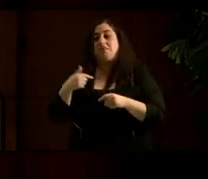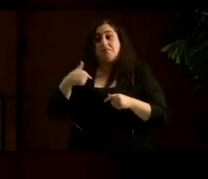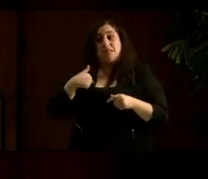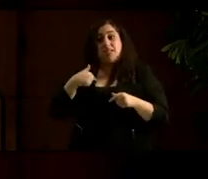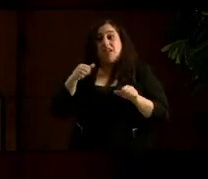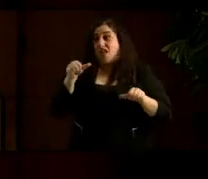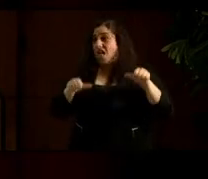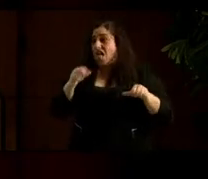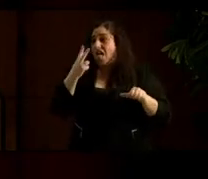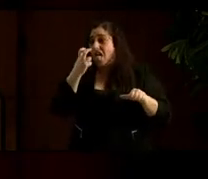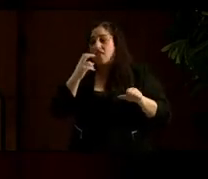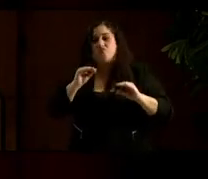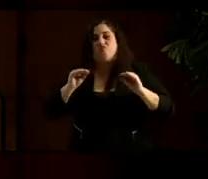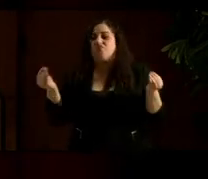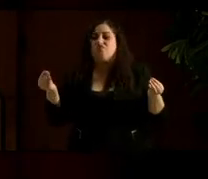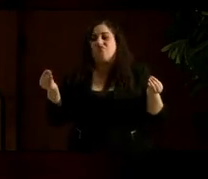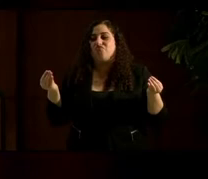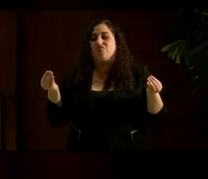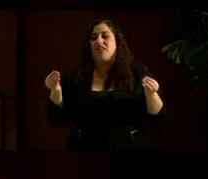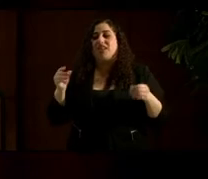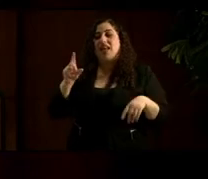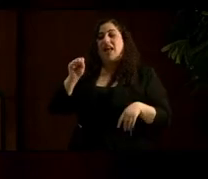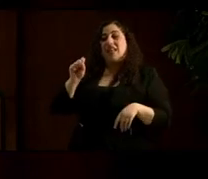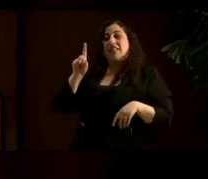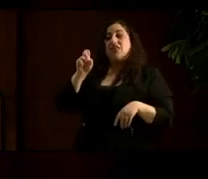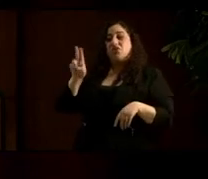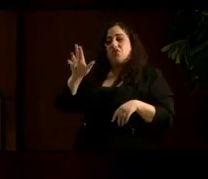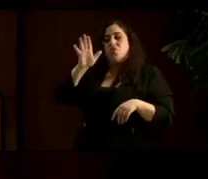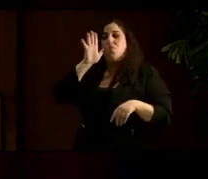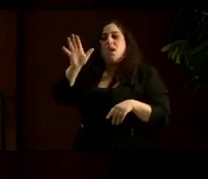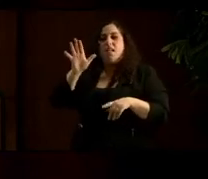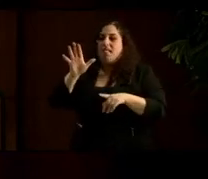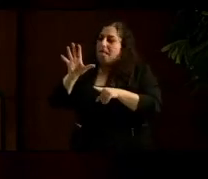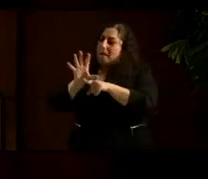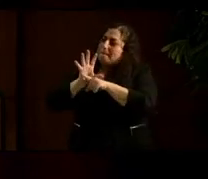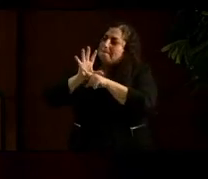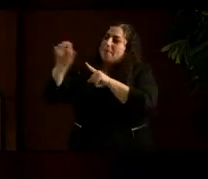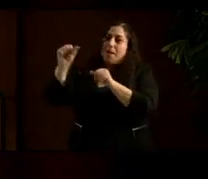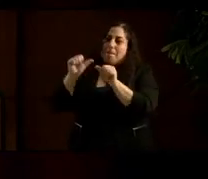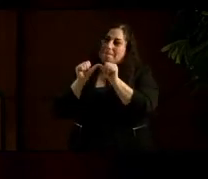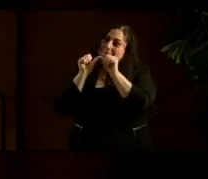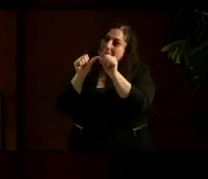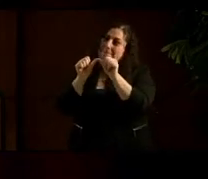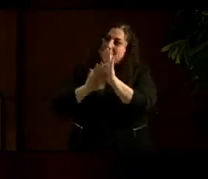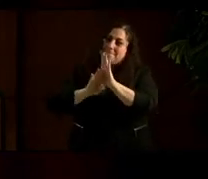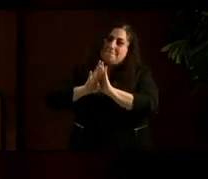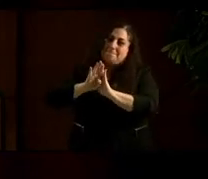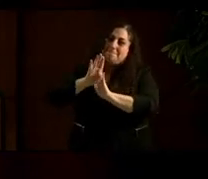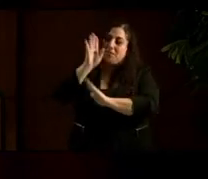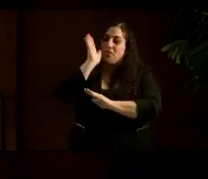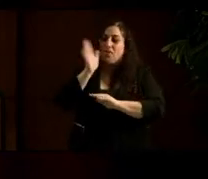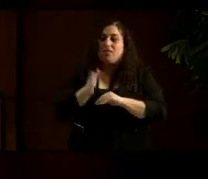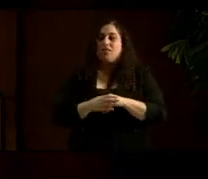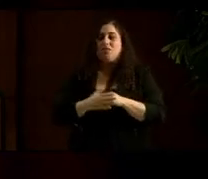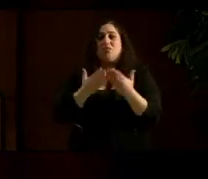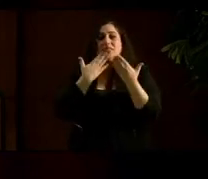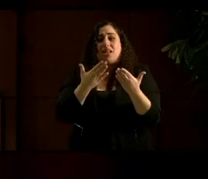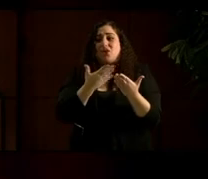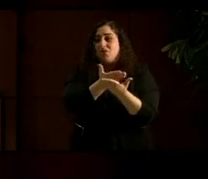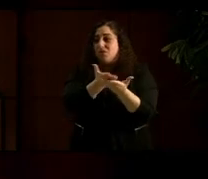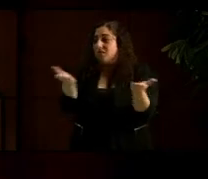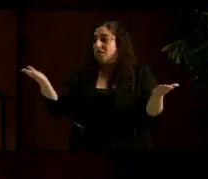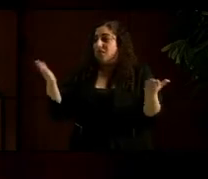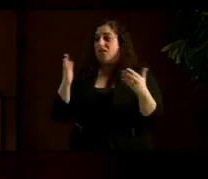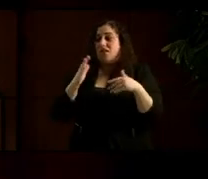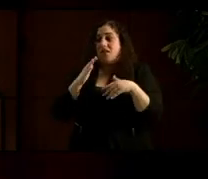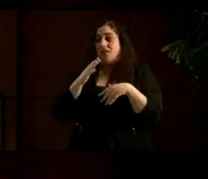will continue to thrive. Thank you all so very much for what you are, for what you do in service